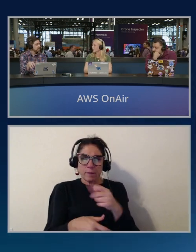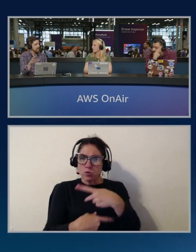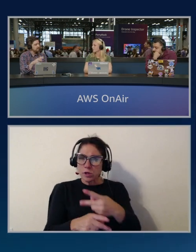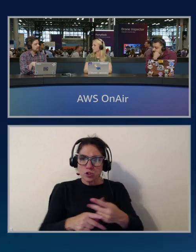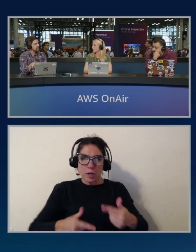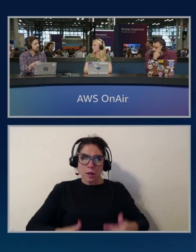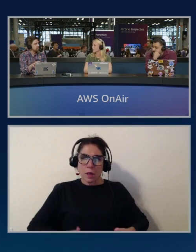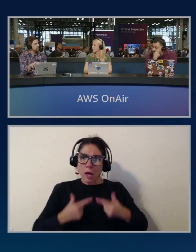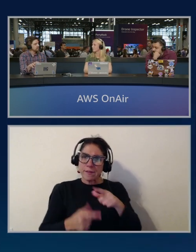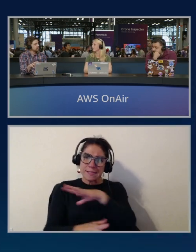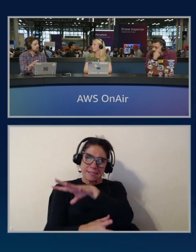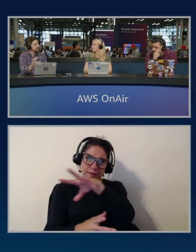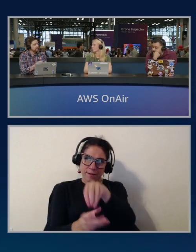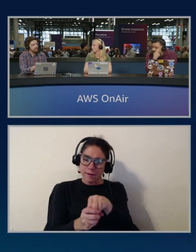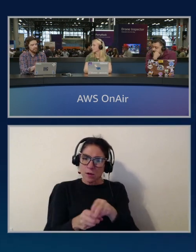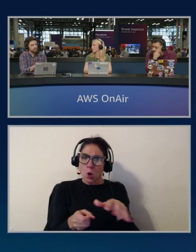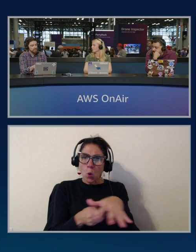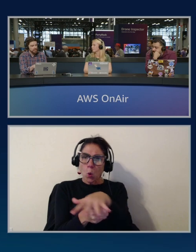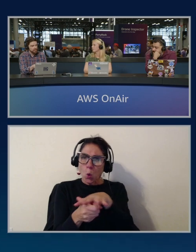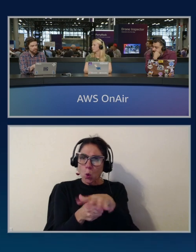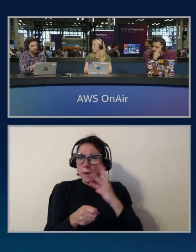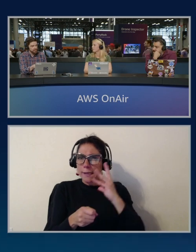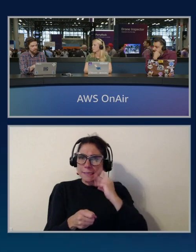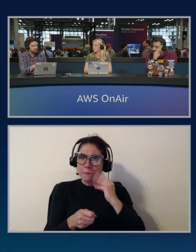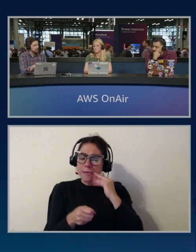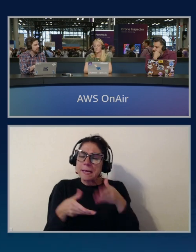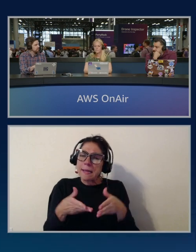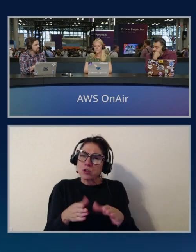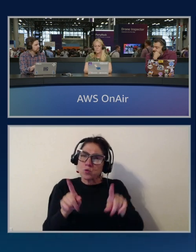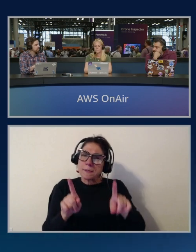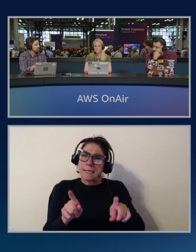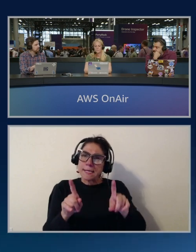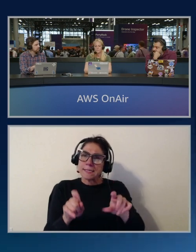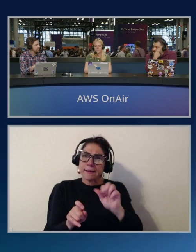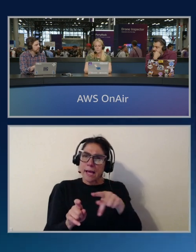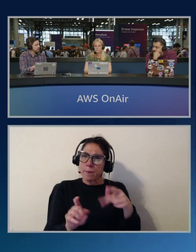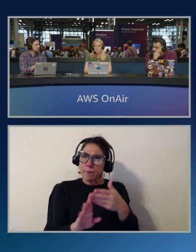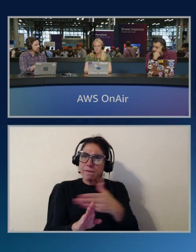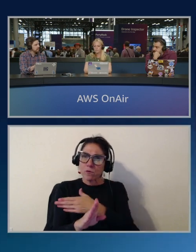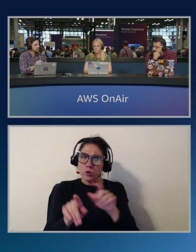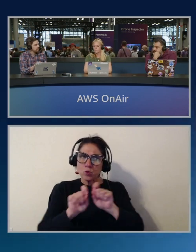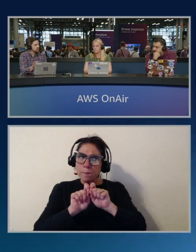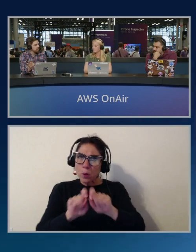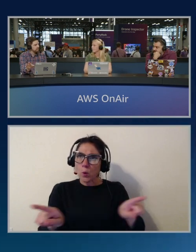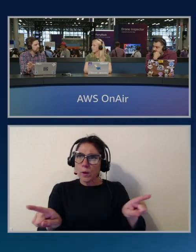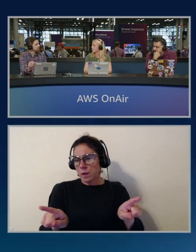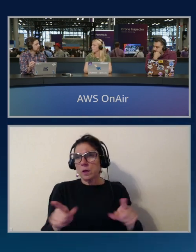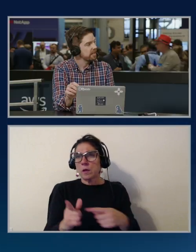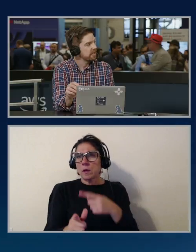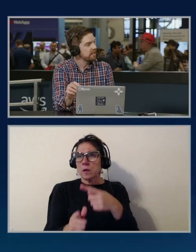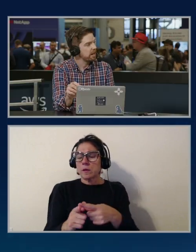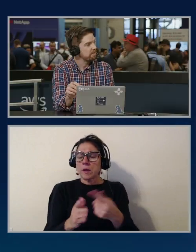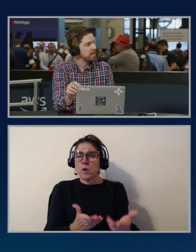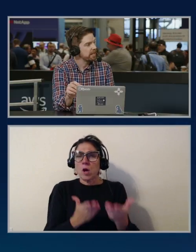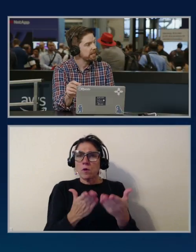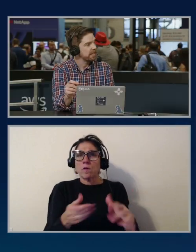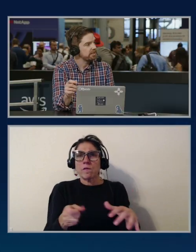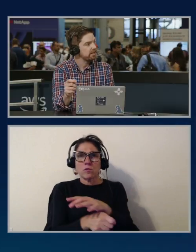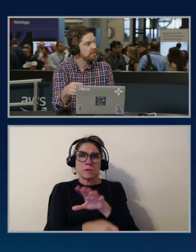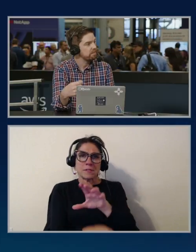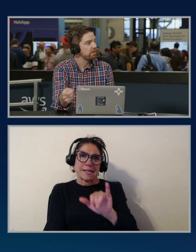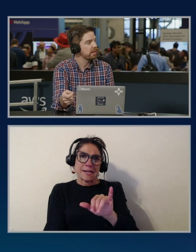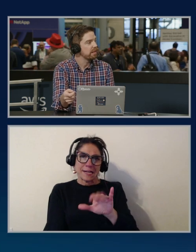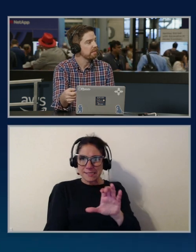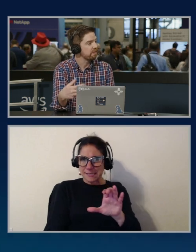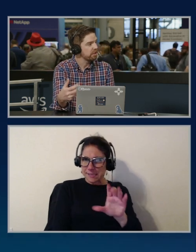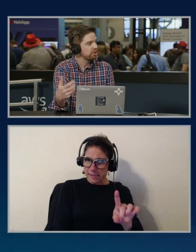fully encapsulated local experience that allows you to test your application before you deploy it. And then we offer a full CI/CD pipeline that allows you